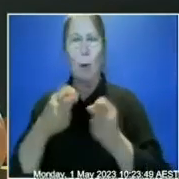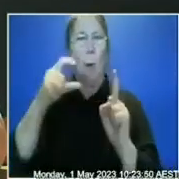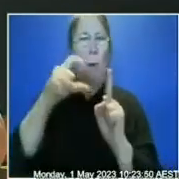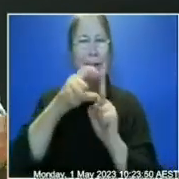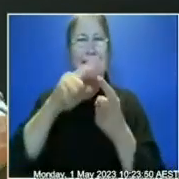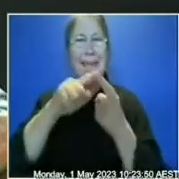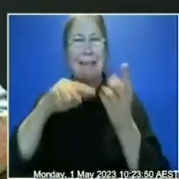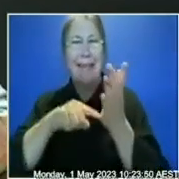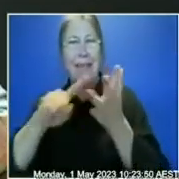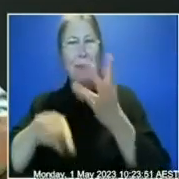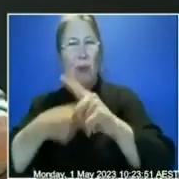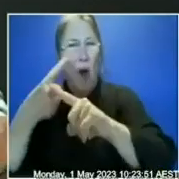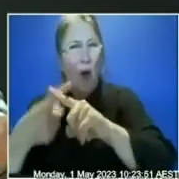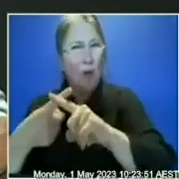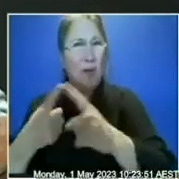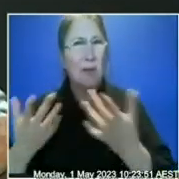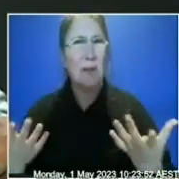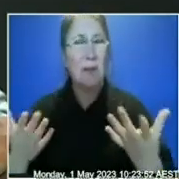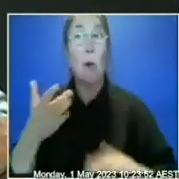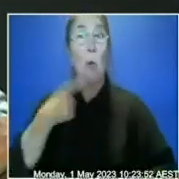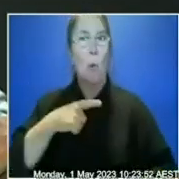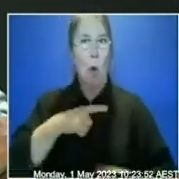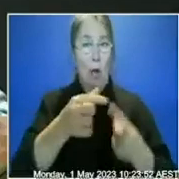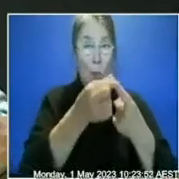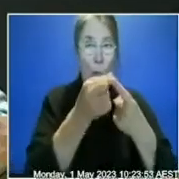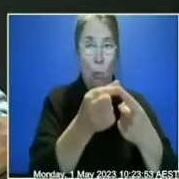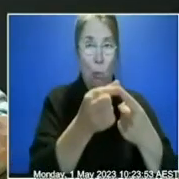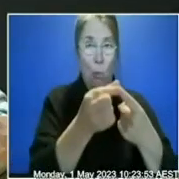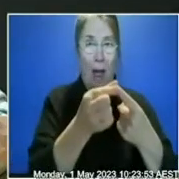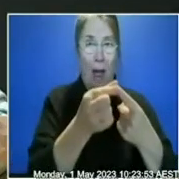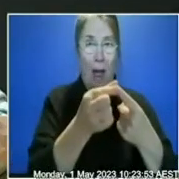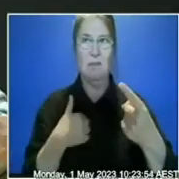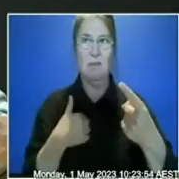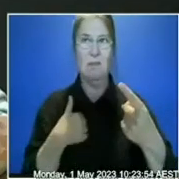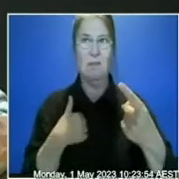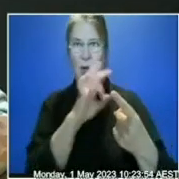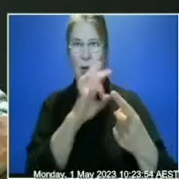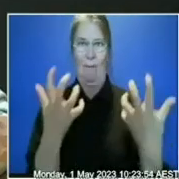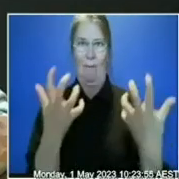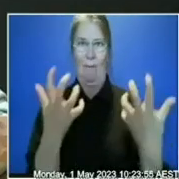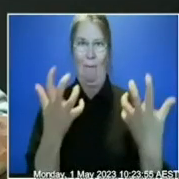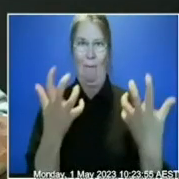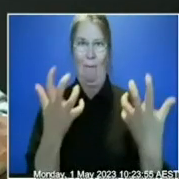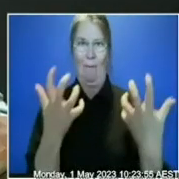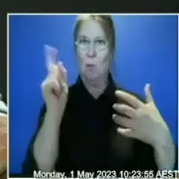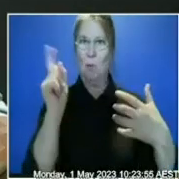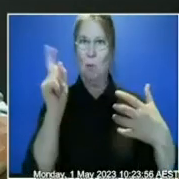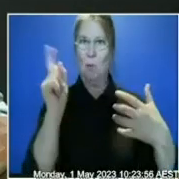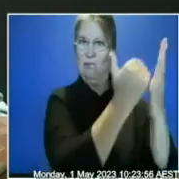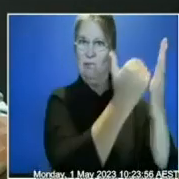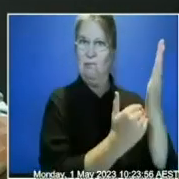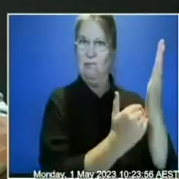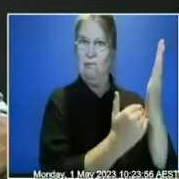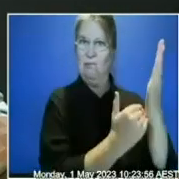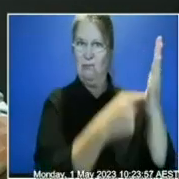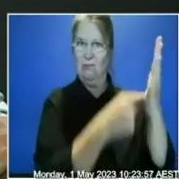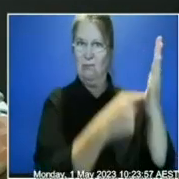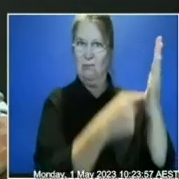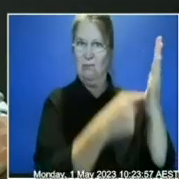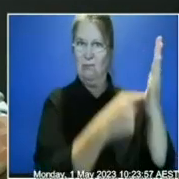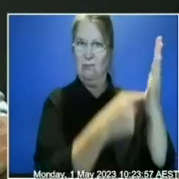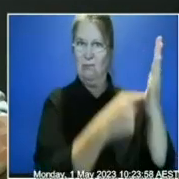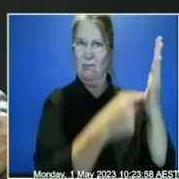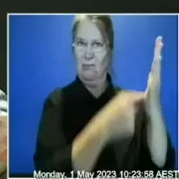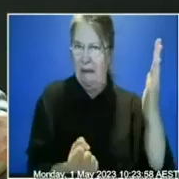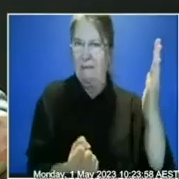in custody and outside. And so the system isn't working correctly